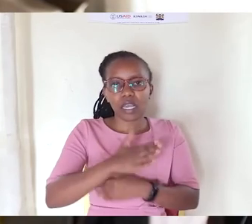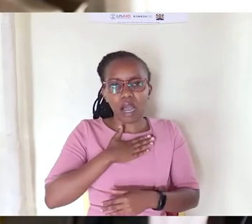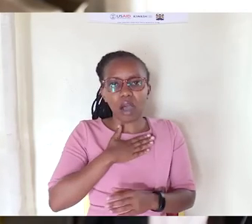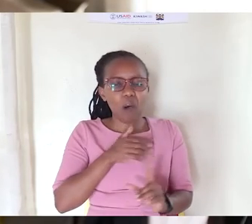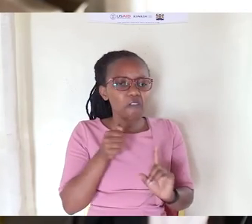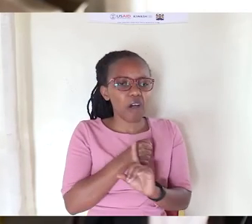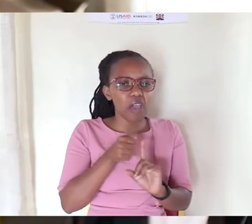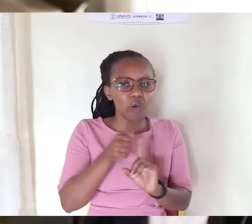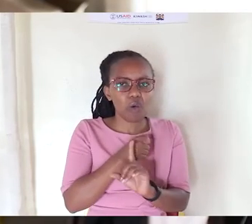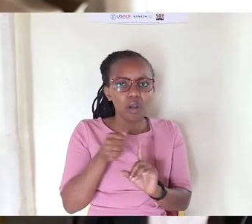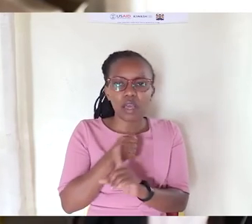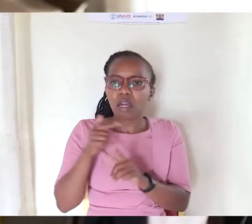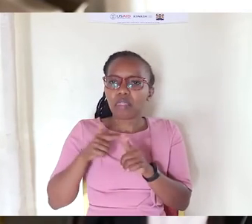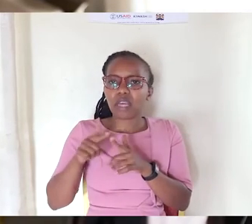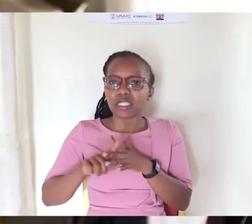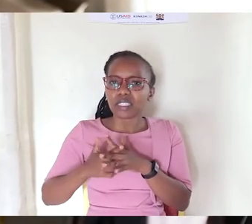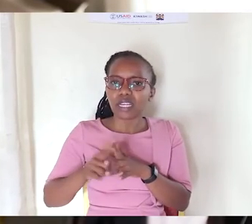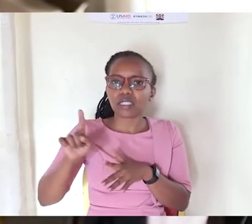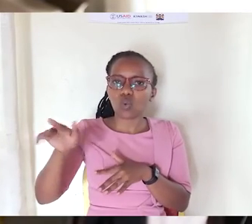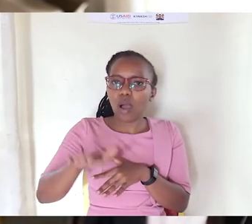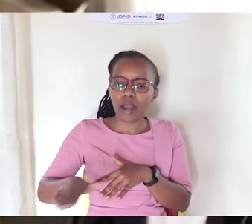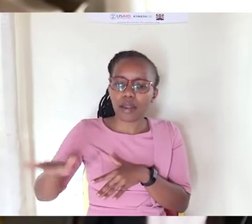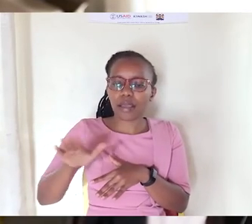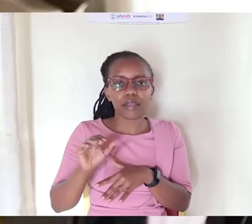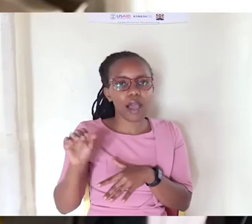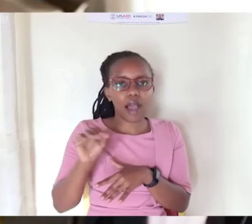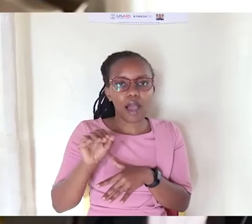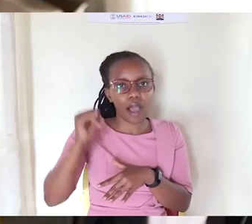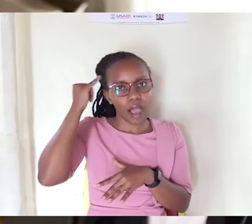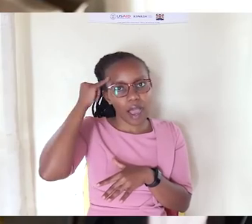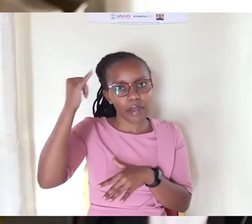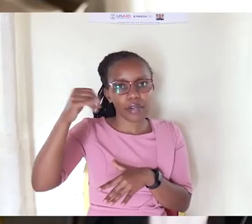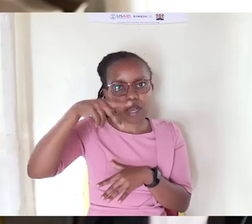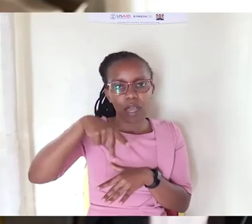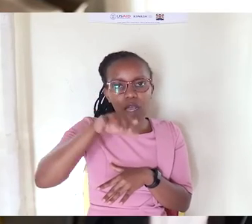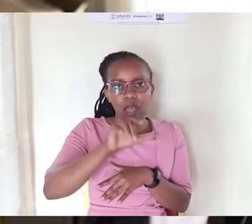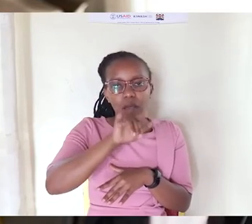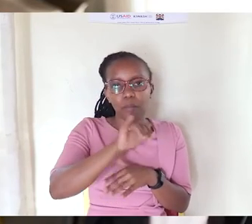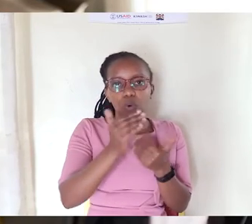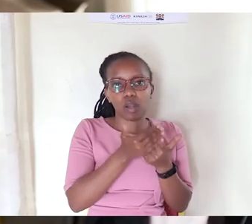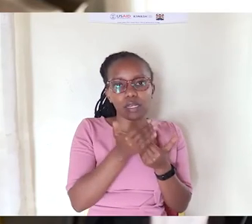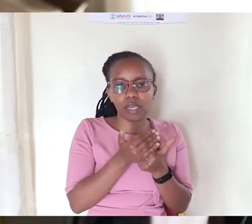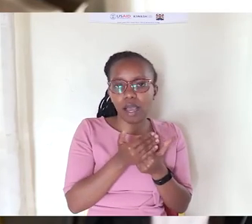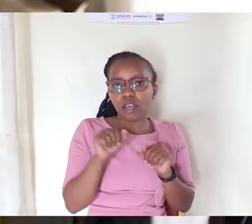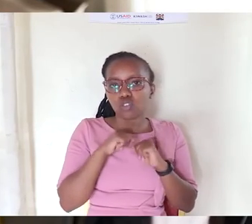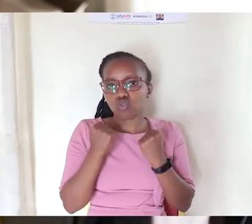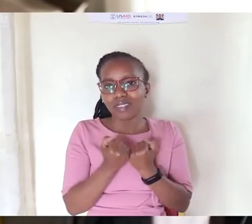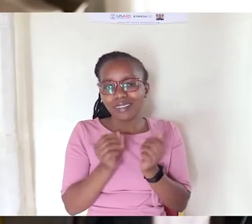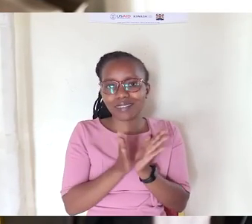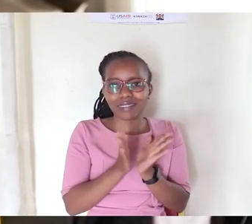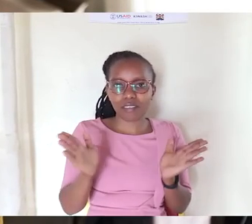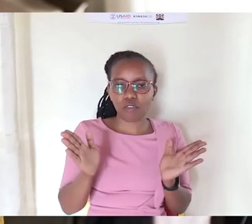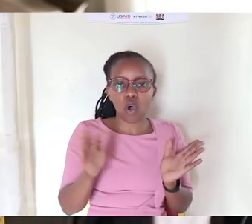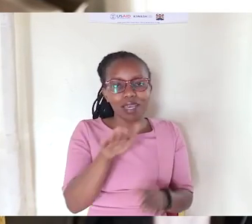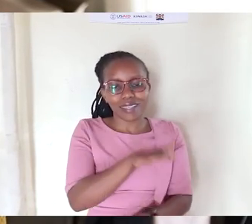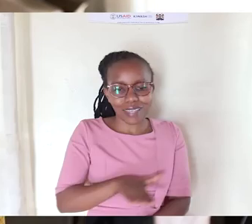and we only pilot in one place. The idea of Polycare is really what civil society have been talking about as a one-stop